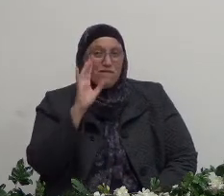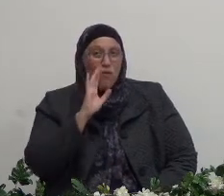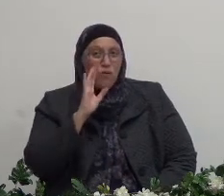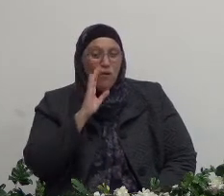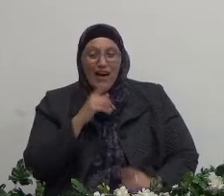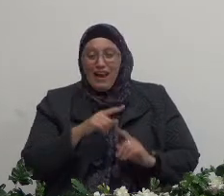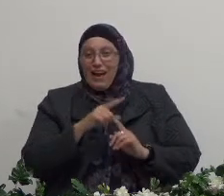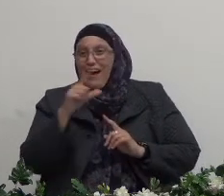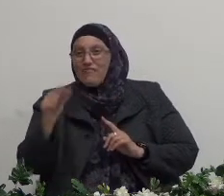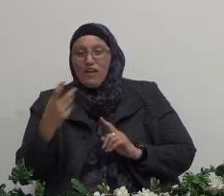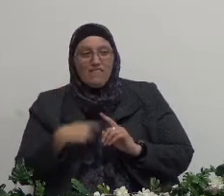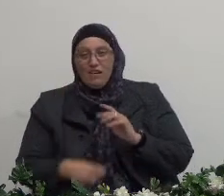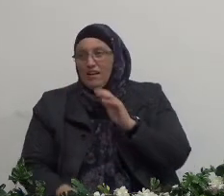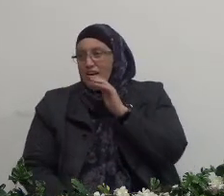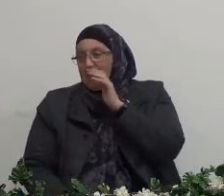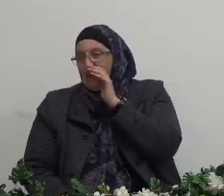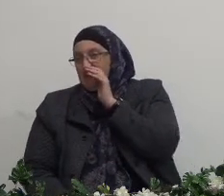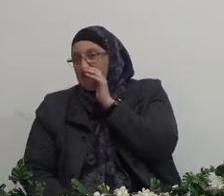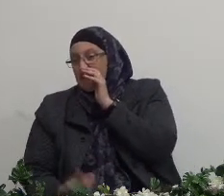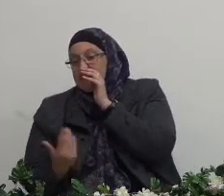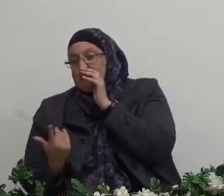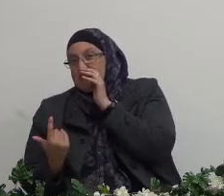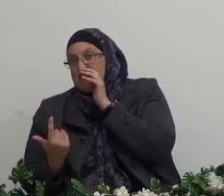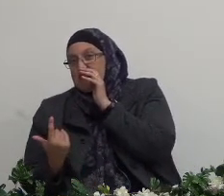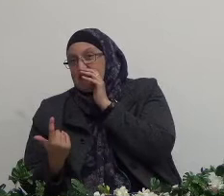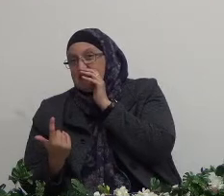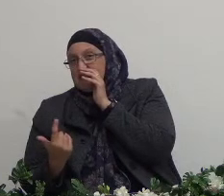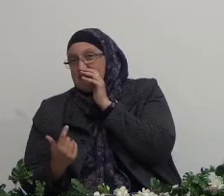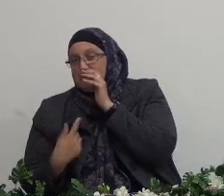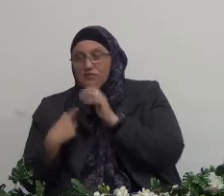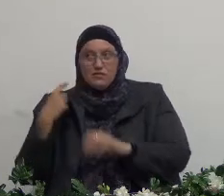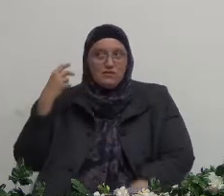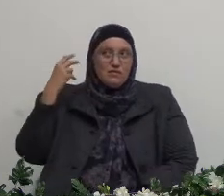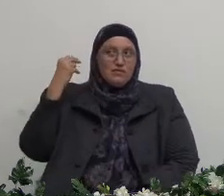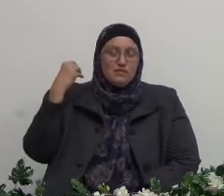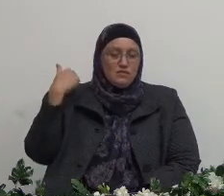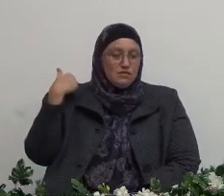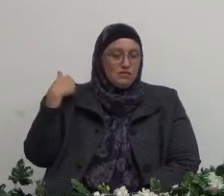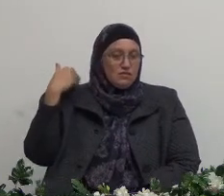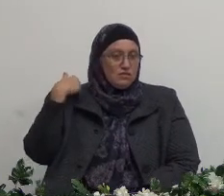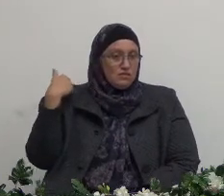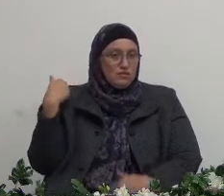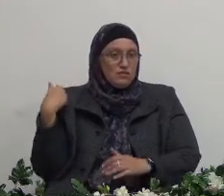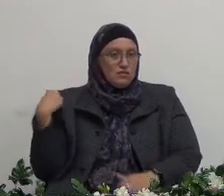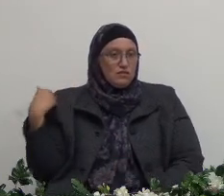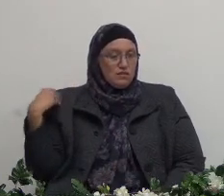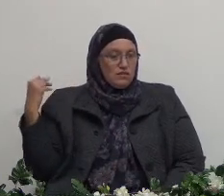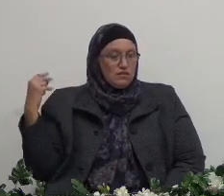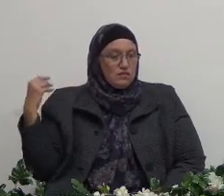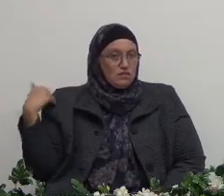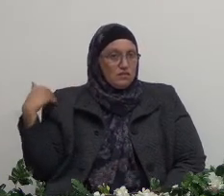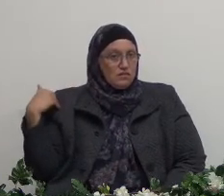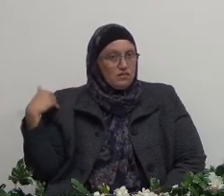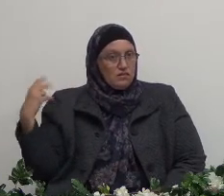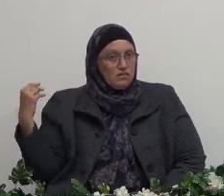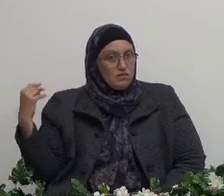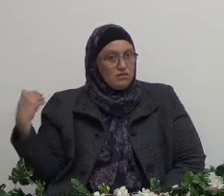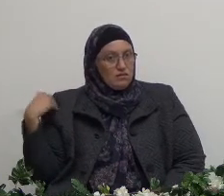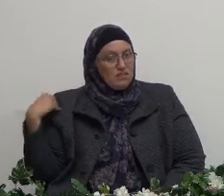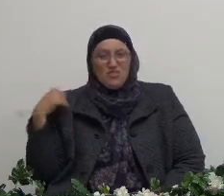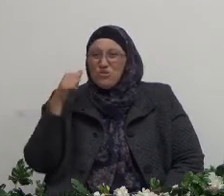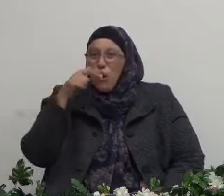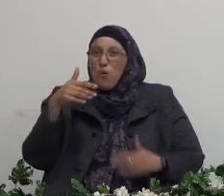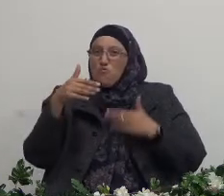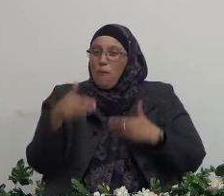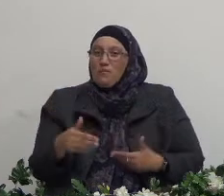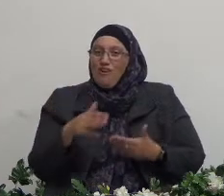whispering ability where he comes to you and bothers you. And if you notice in Shahr Ramadan, you feel this serenity during the fast.